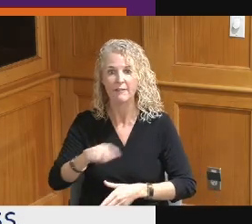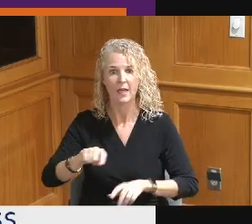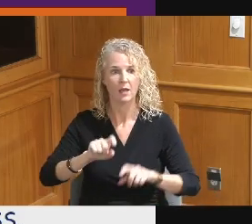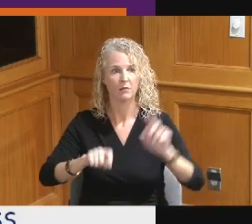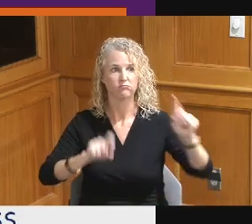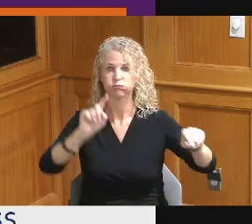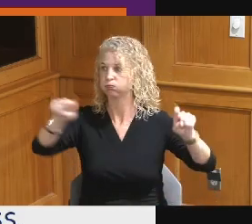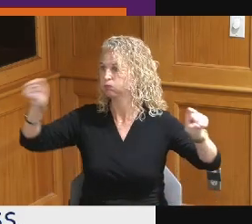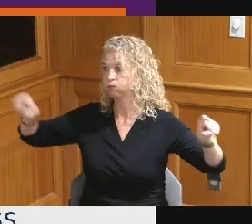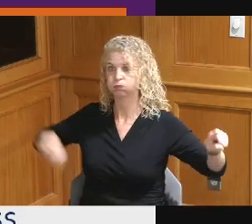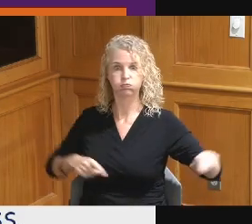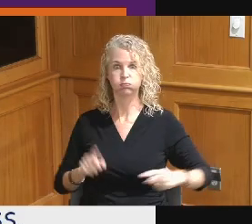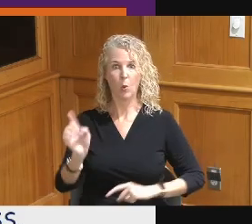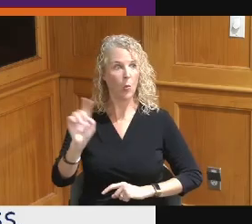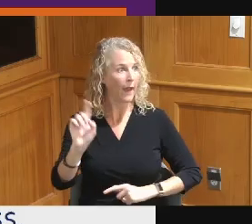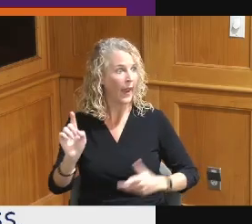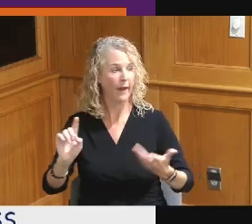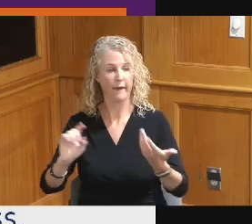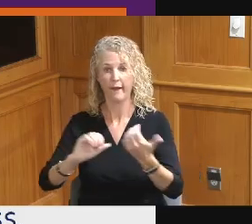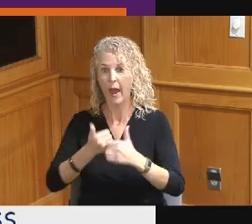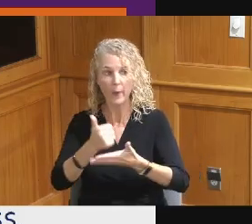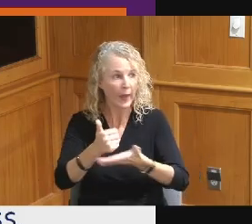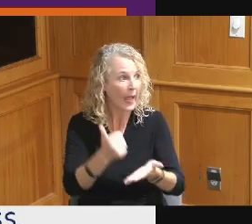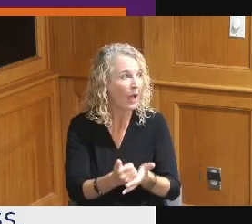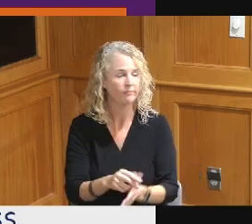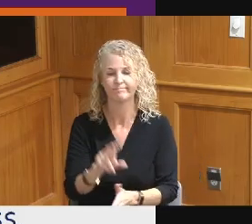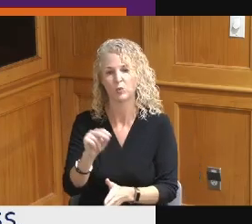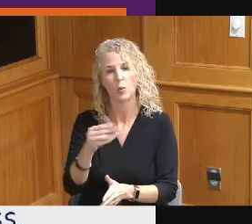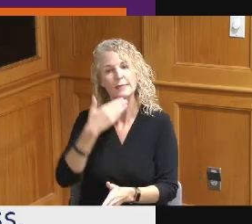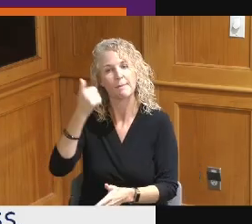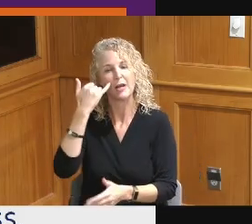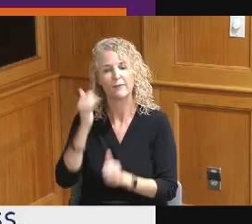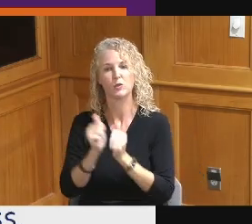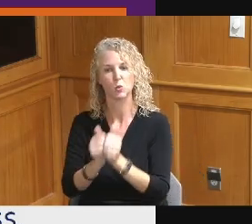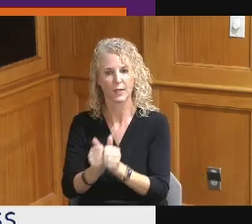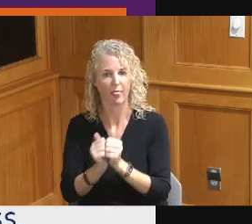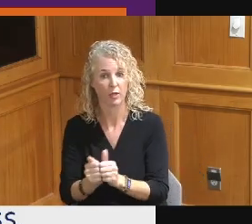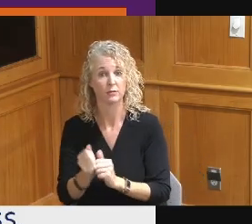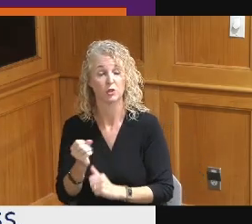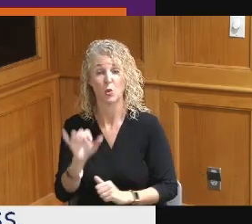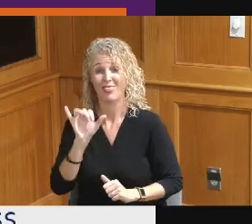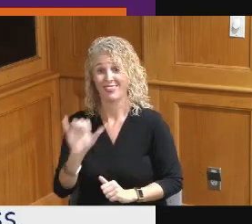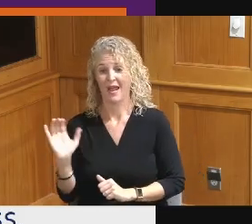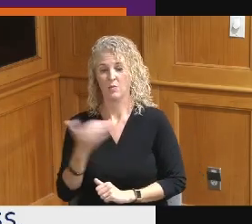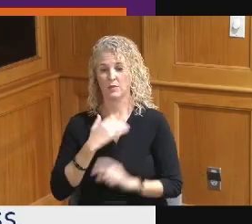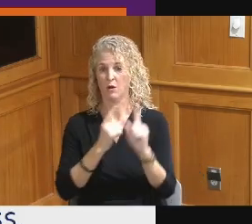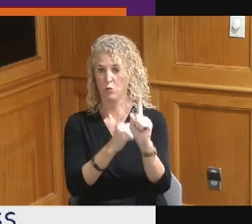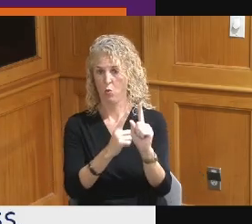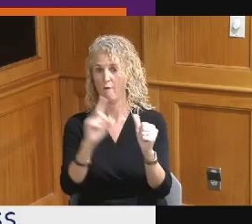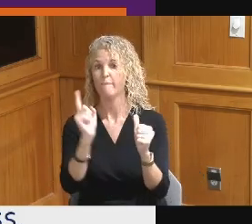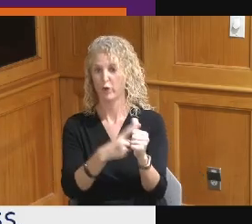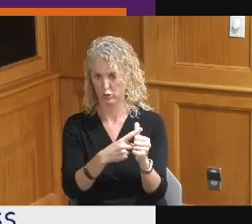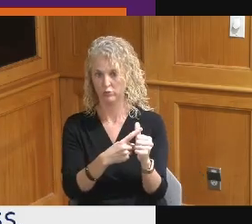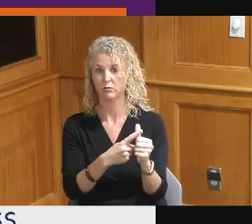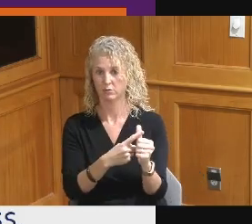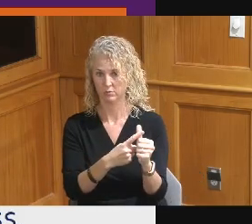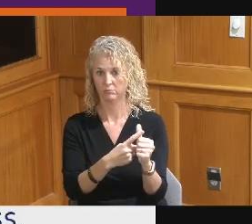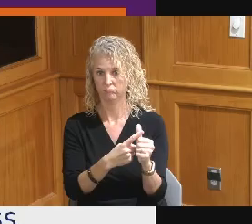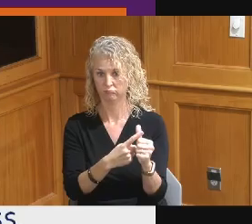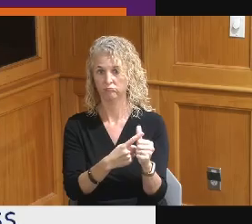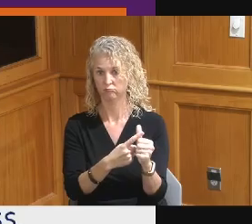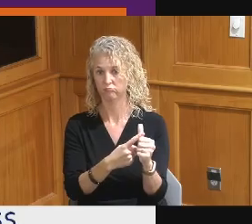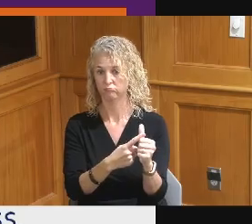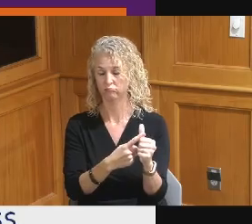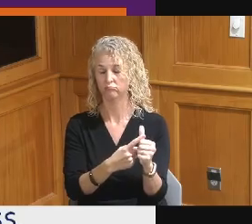need people on site who are providing some of the necessary services. So we started with that focus from the board as far as the type